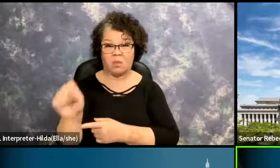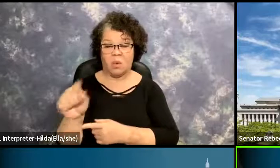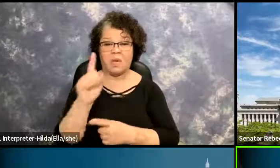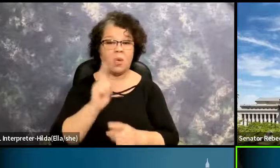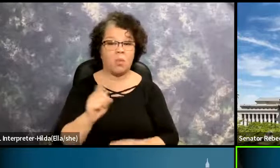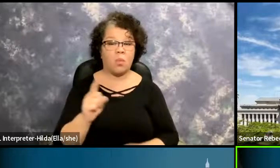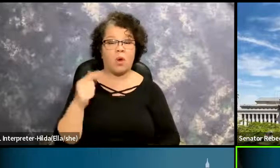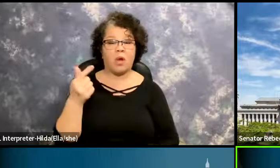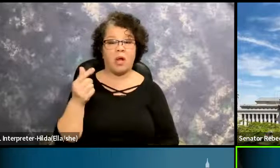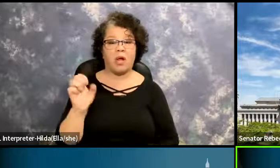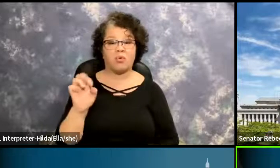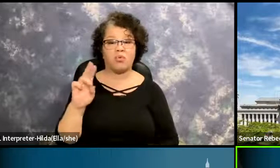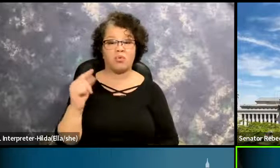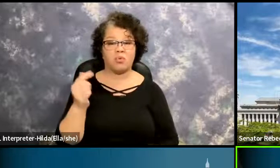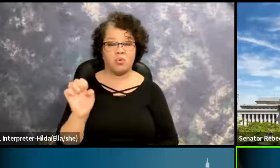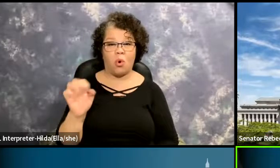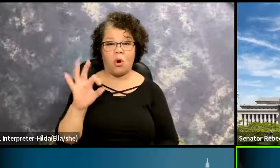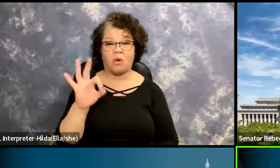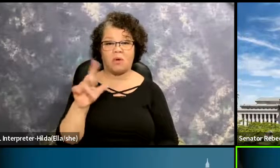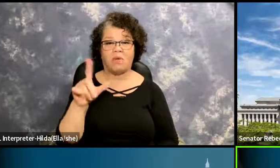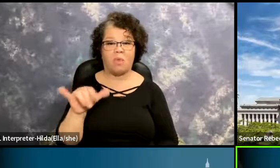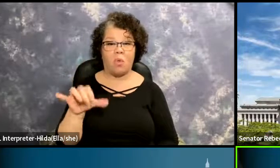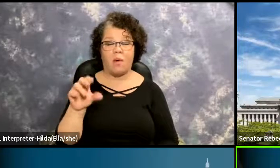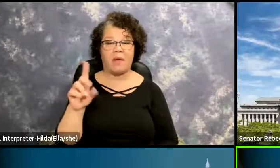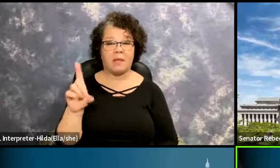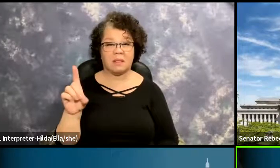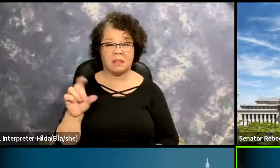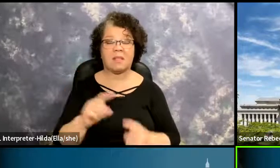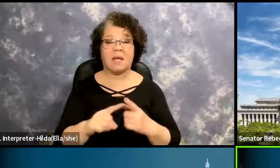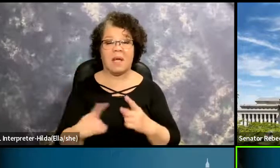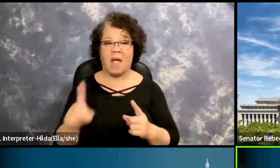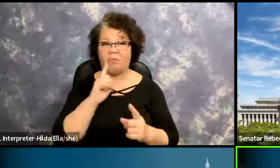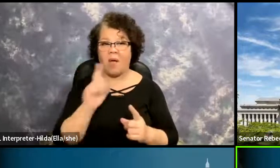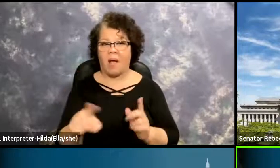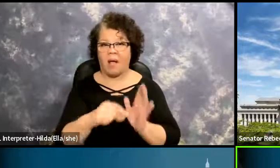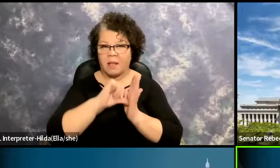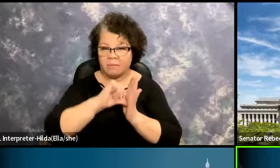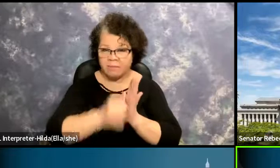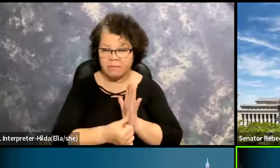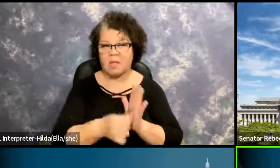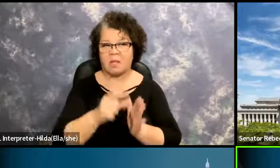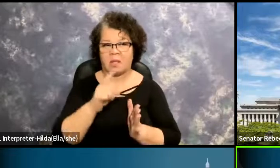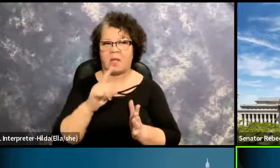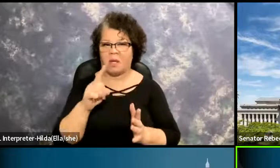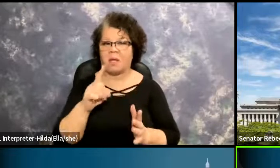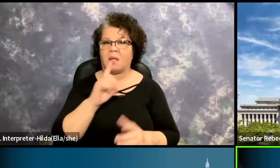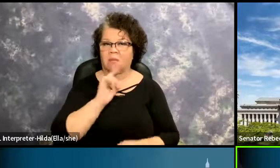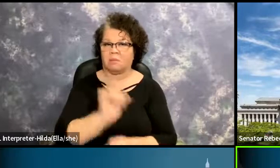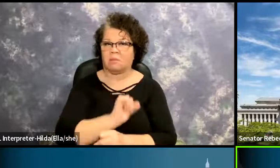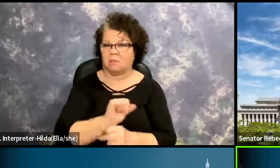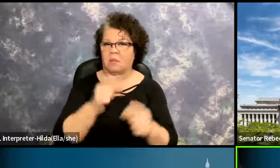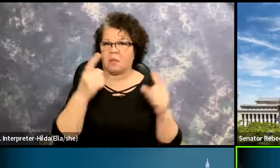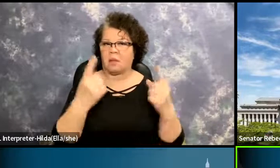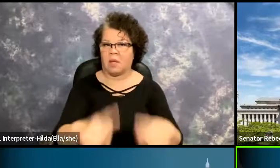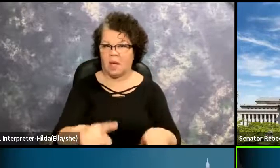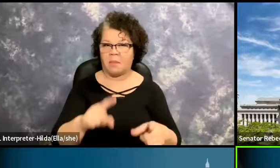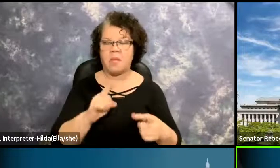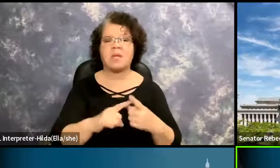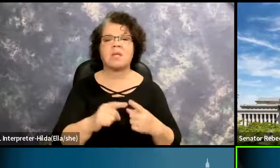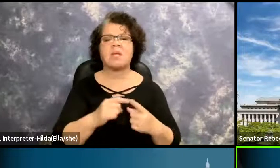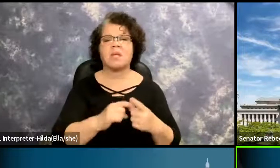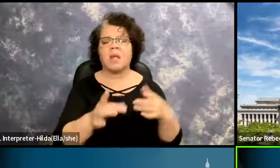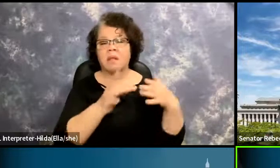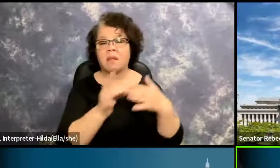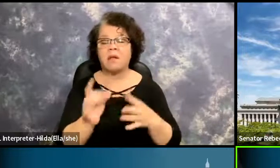Floyd's death amplified what we've known to be the case, led to a lot of landmark legislation in